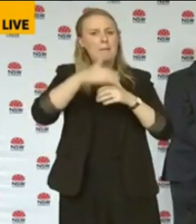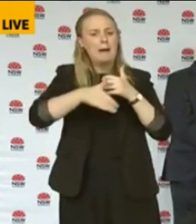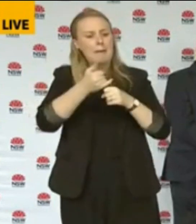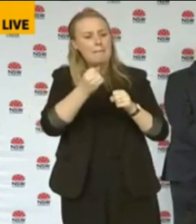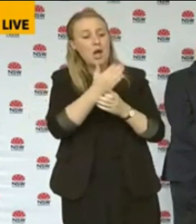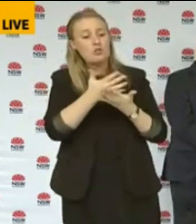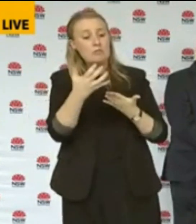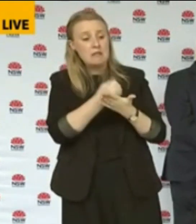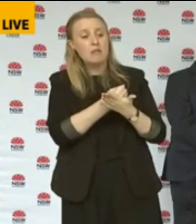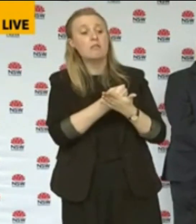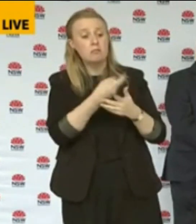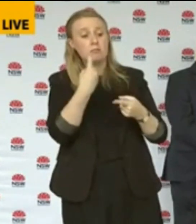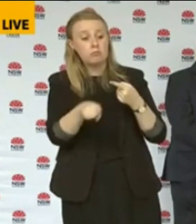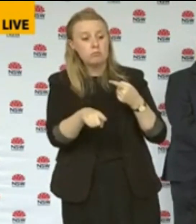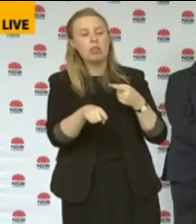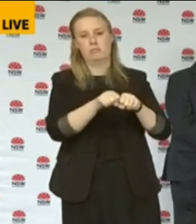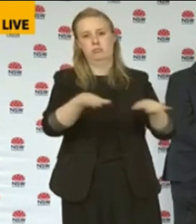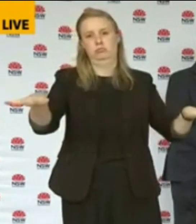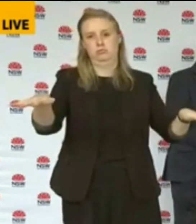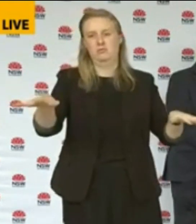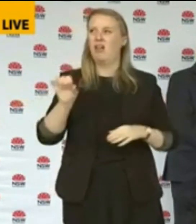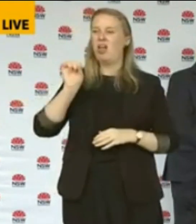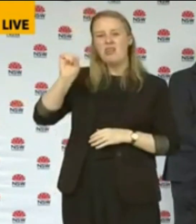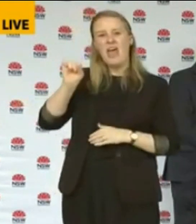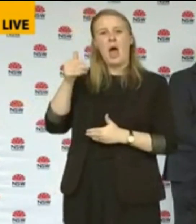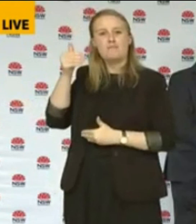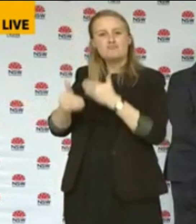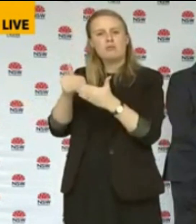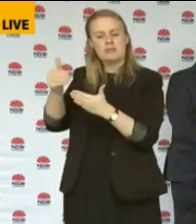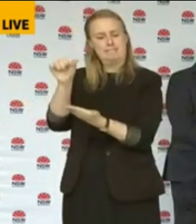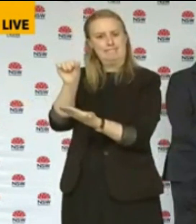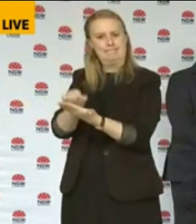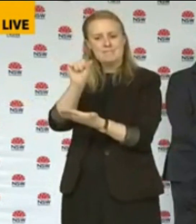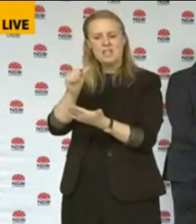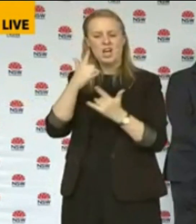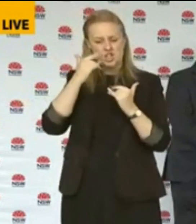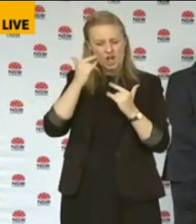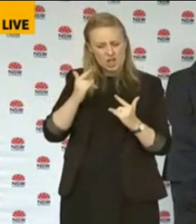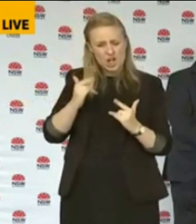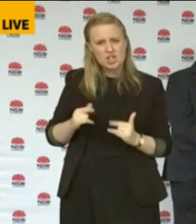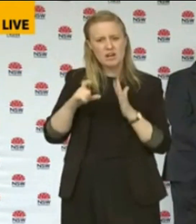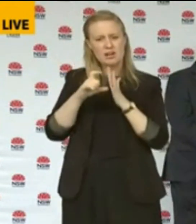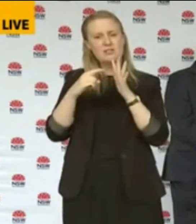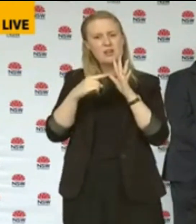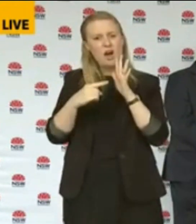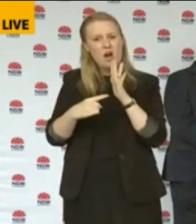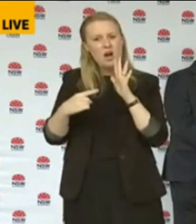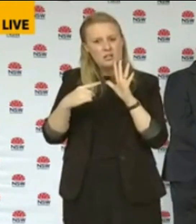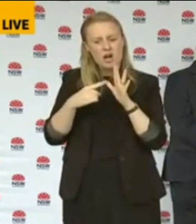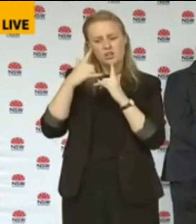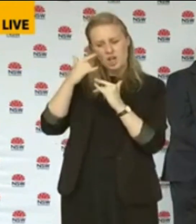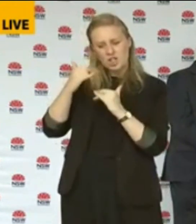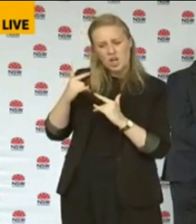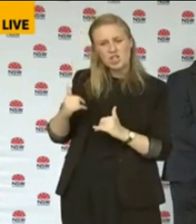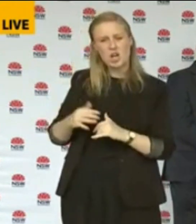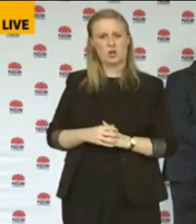this nation, has an appropriate process that looks to the data. We already know there's some anxiety in the community that these decisions are maybe rushed.